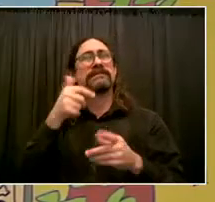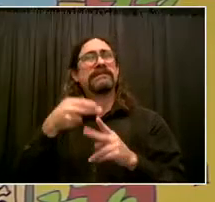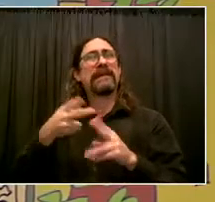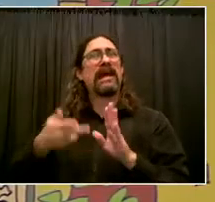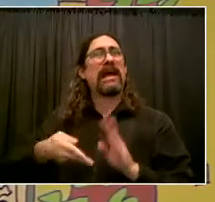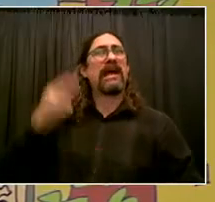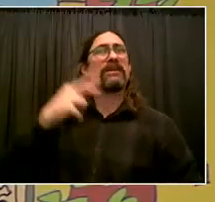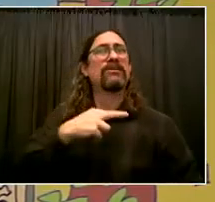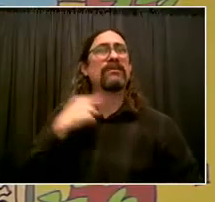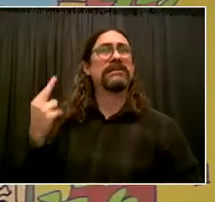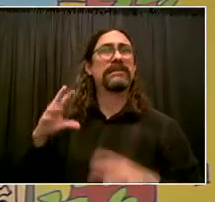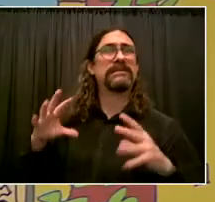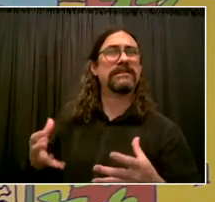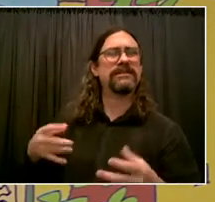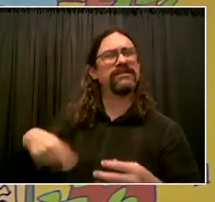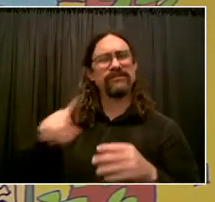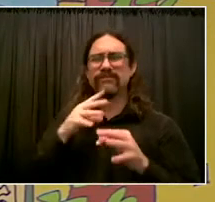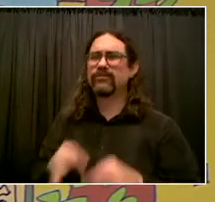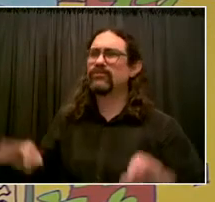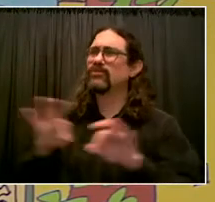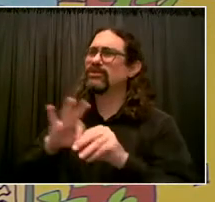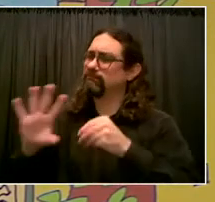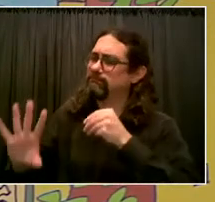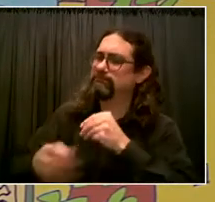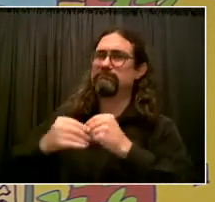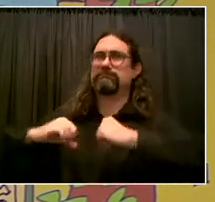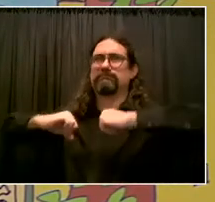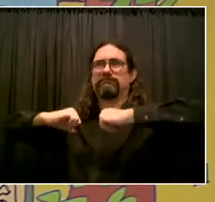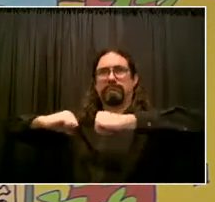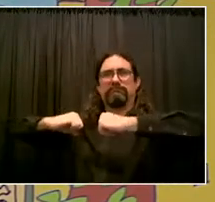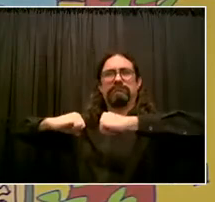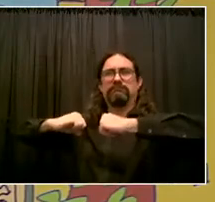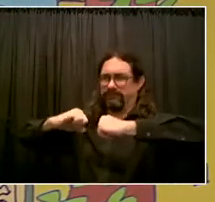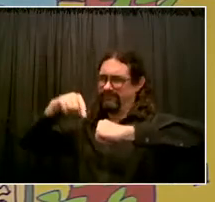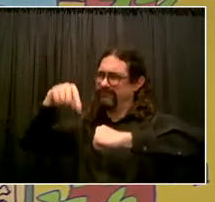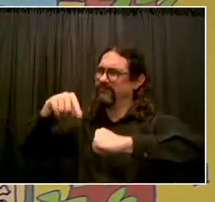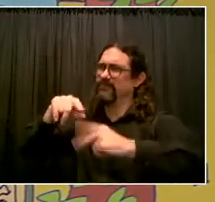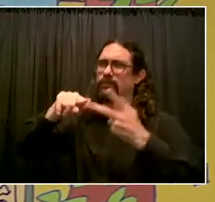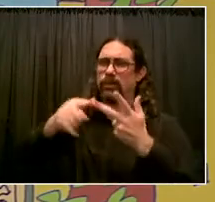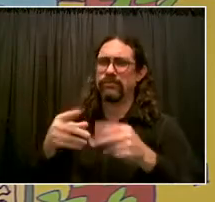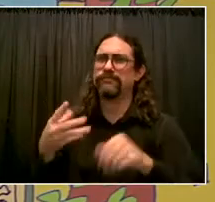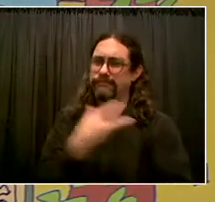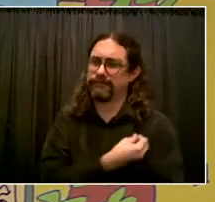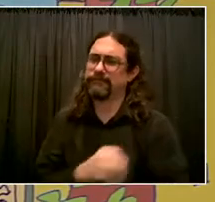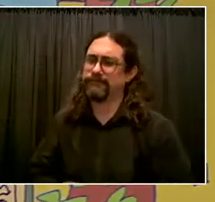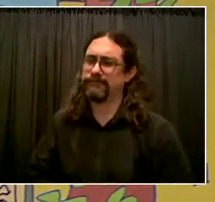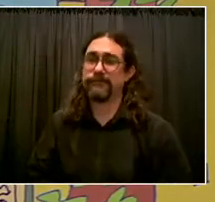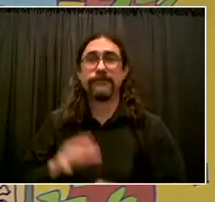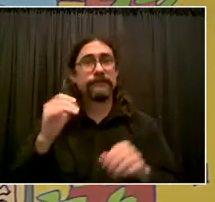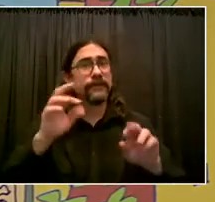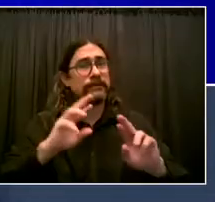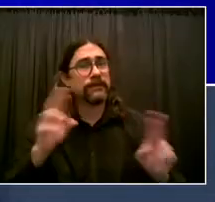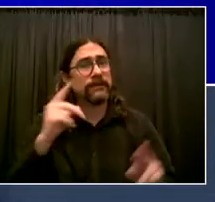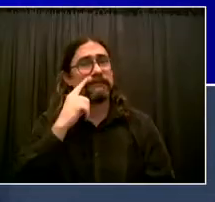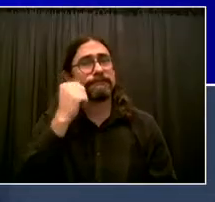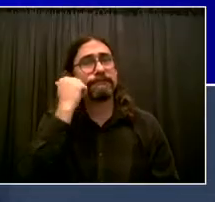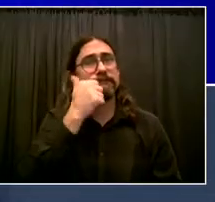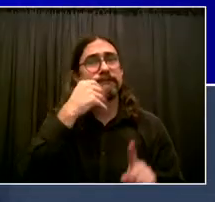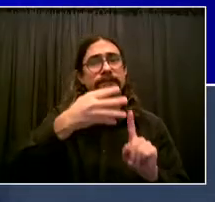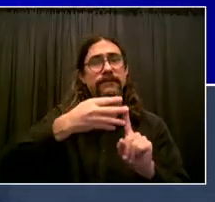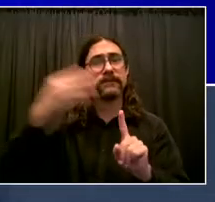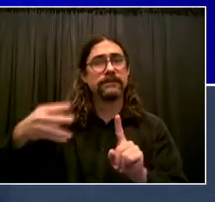All right, it's time for our indicators. And our indicators, again, begin with a striking number of doses administered to